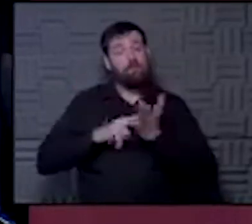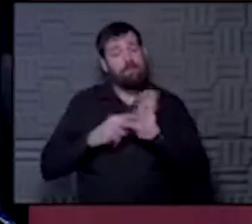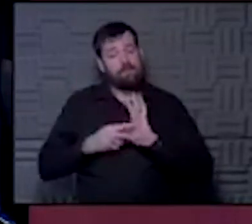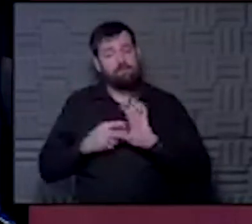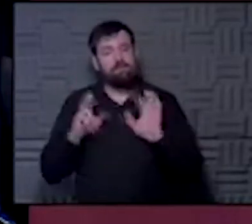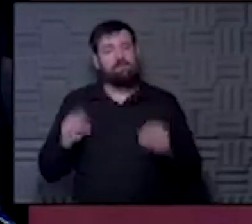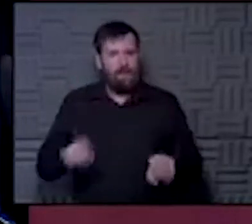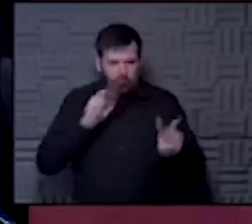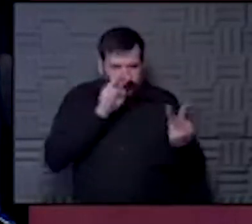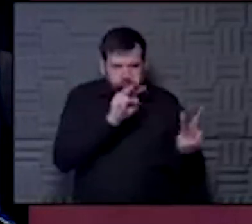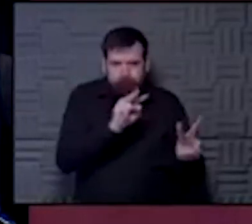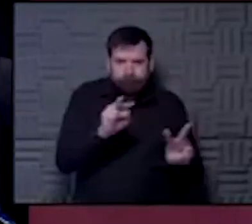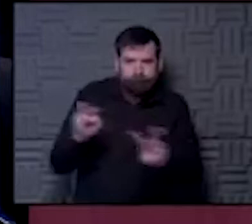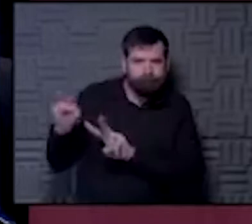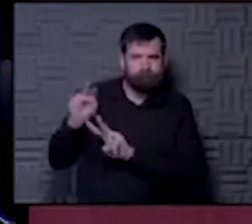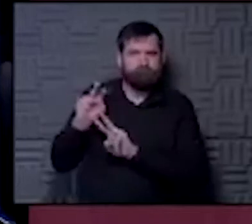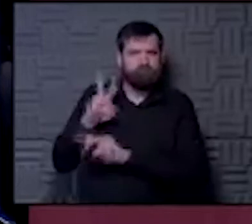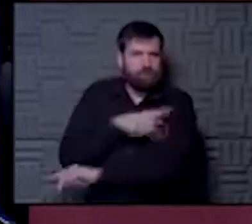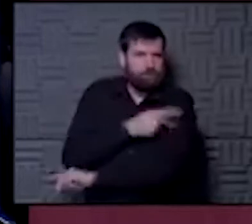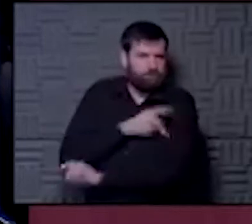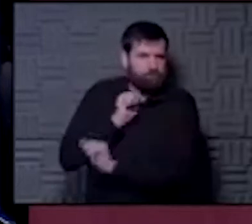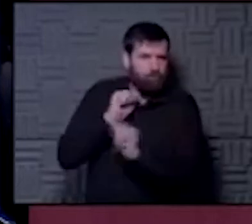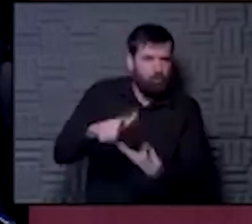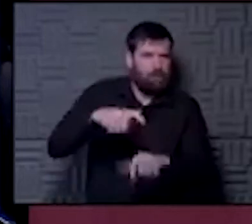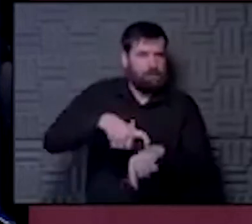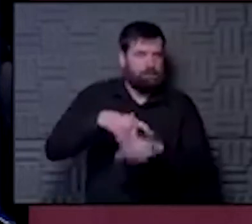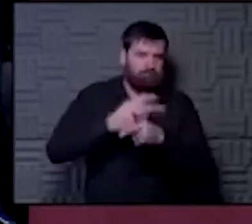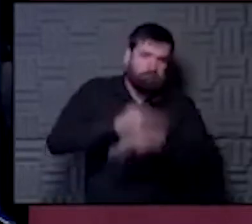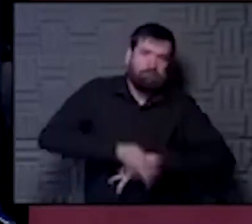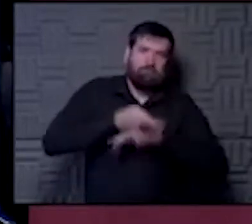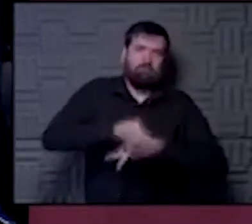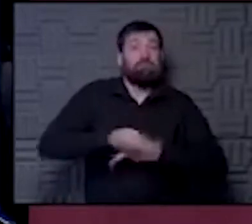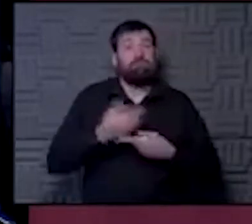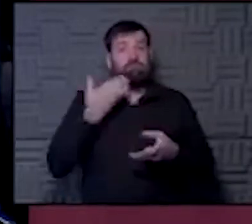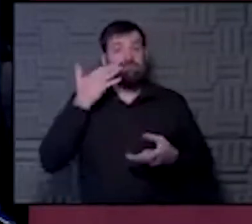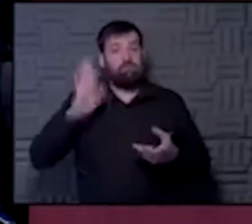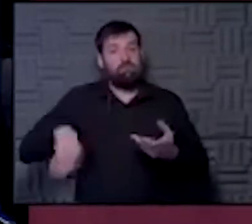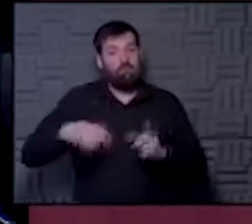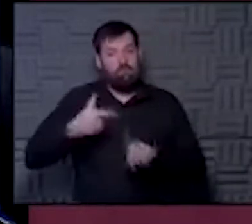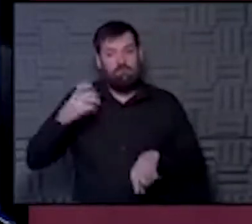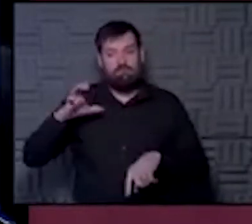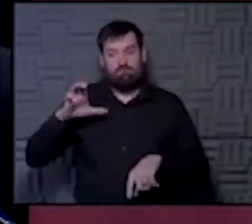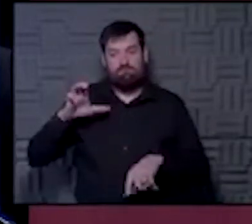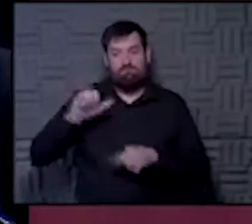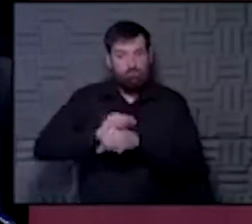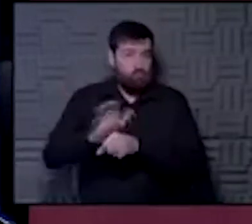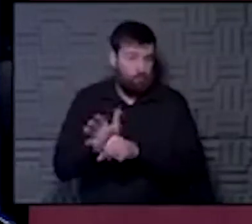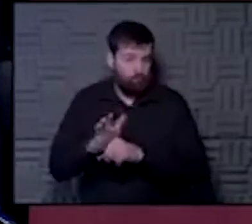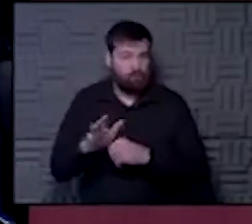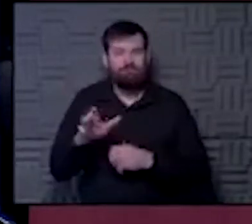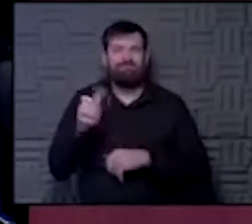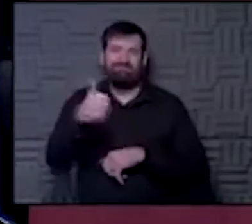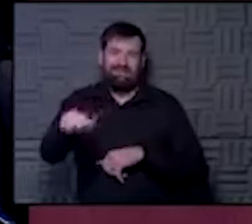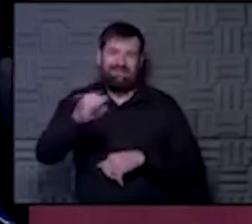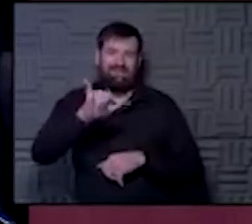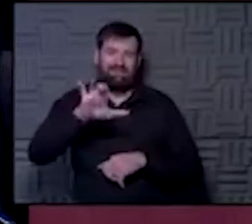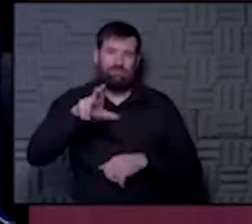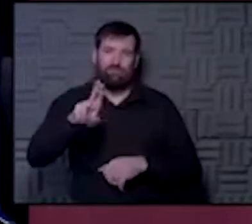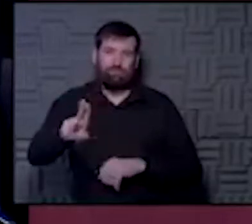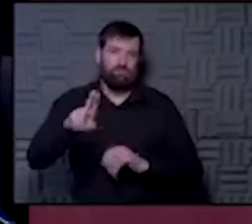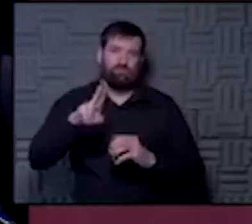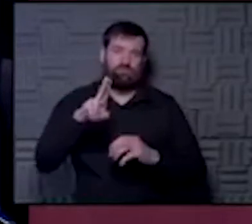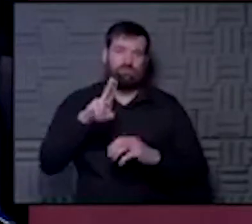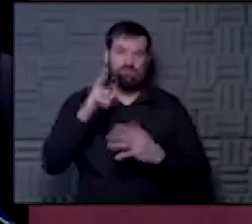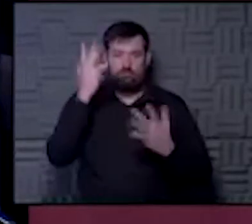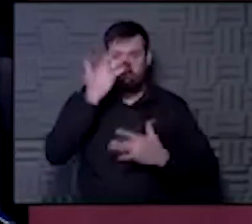to be watching these patients very carefully. One of the things that we know from coronavirus, or really any other level of ICU illness, is the more